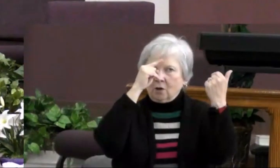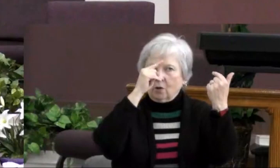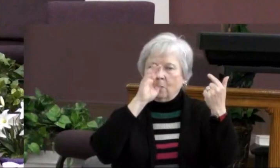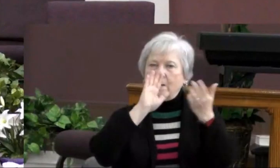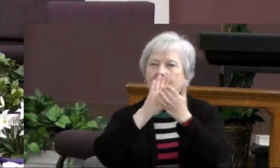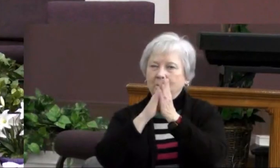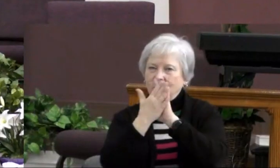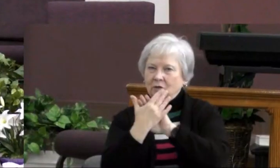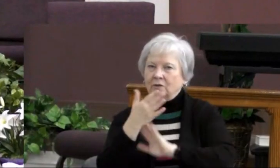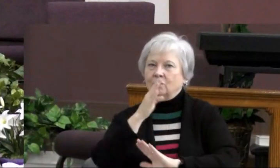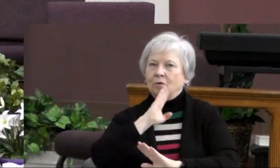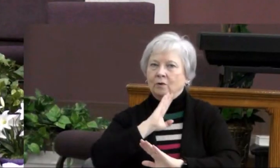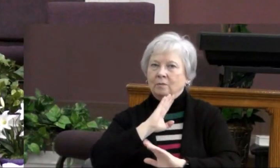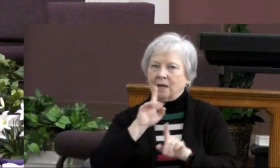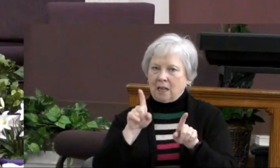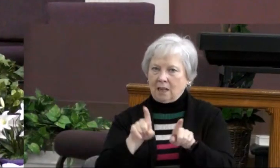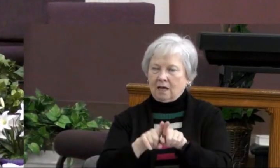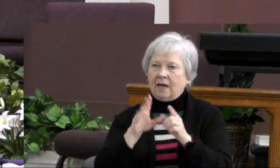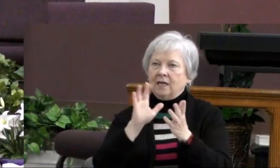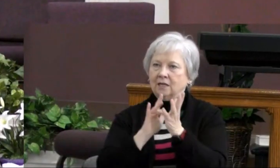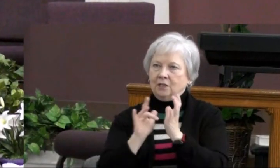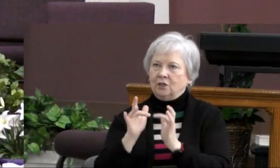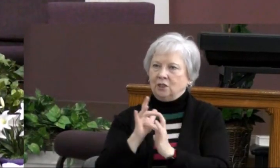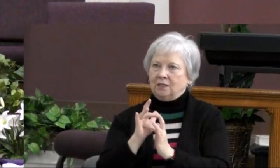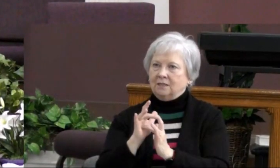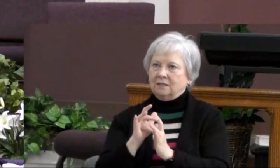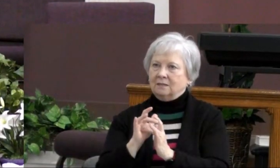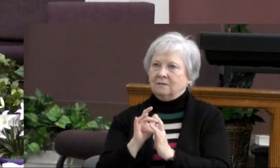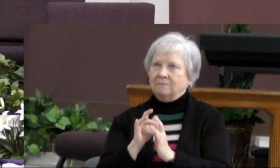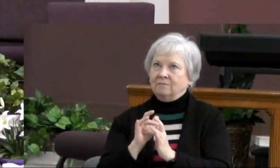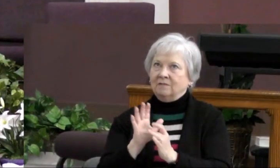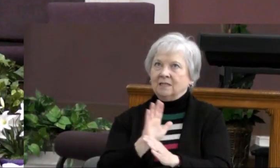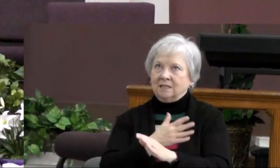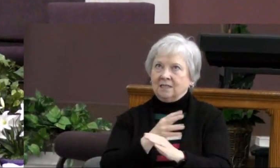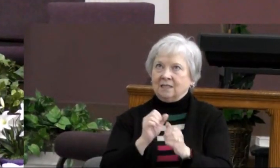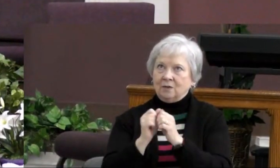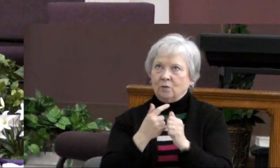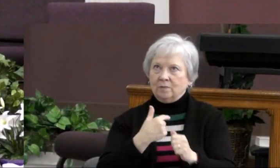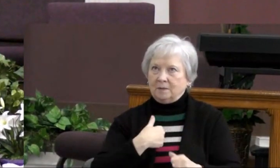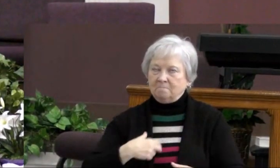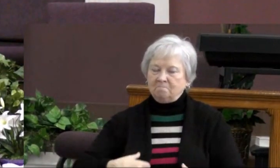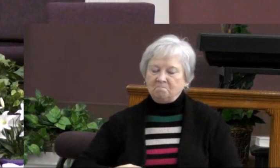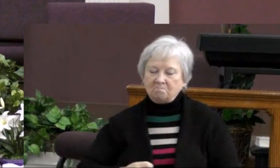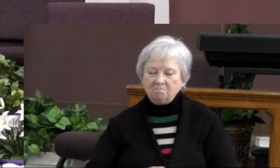set the example for us. Let's sing together the song.